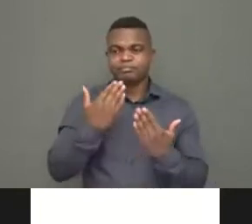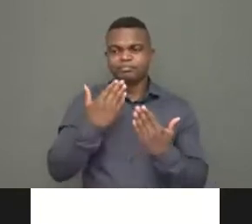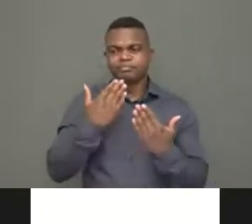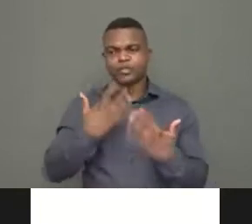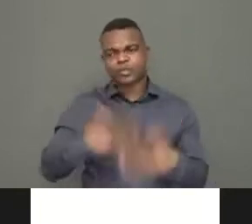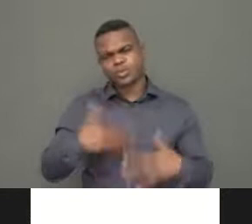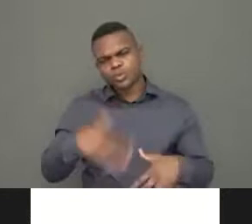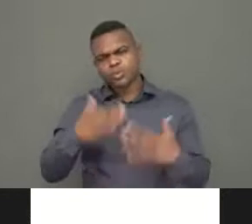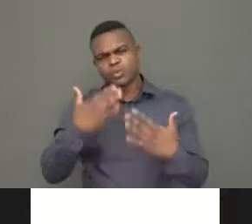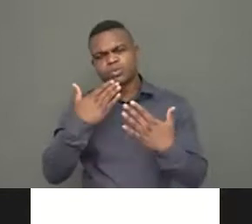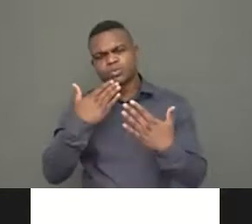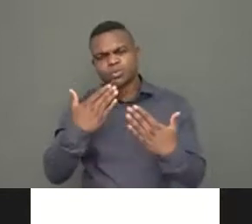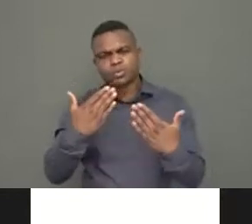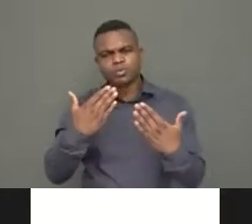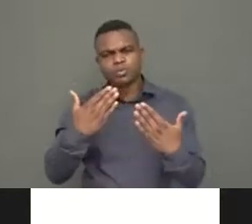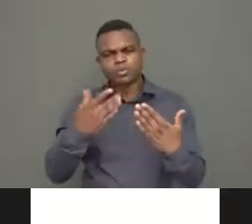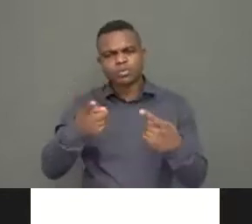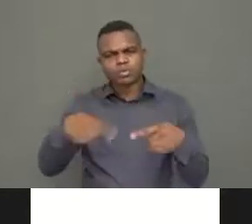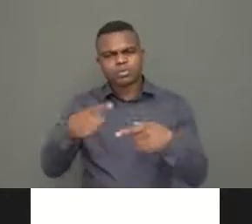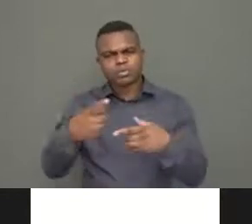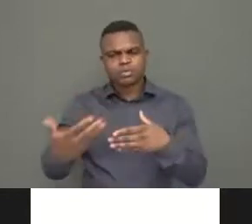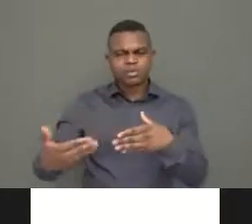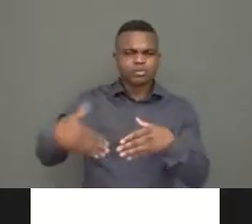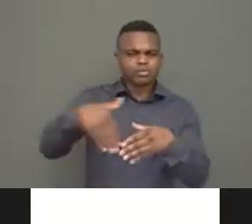to unlock the economic